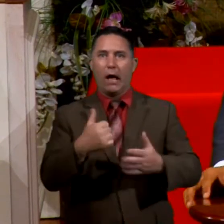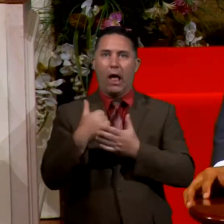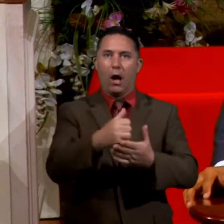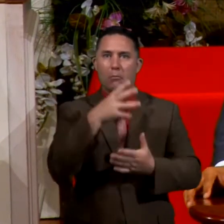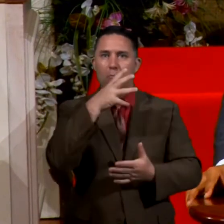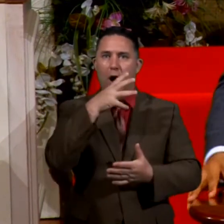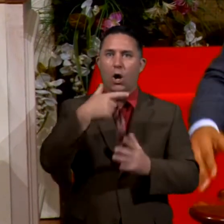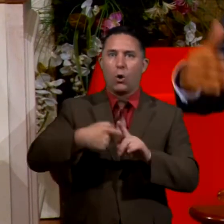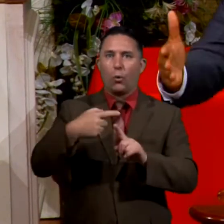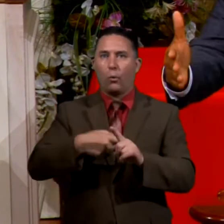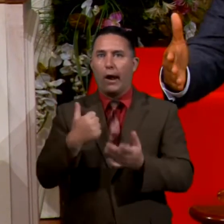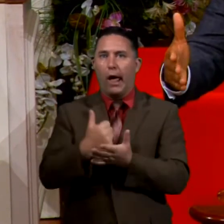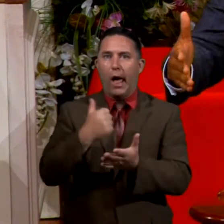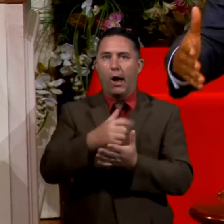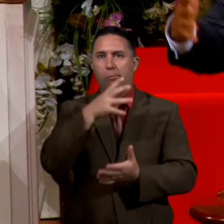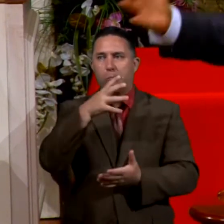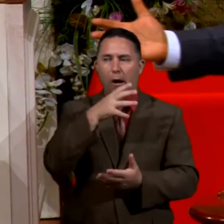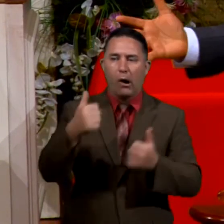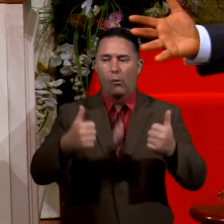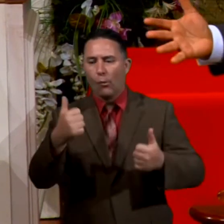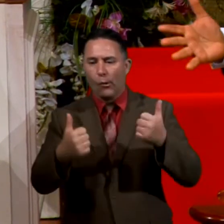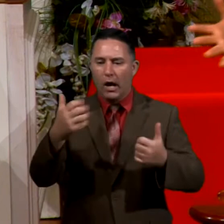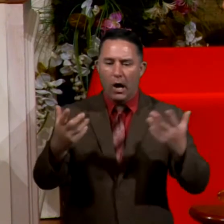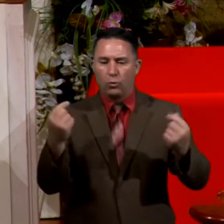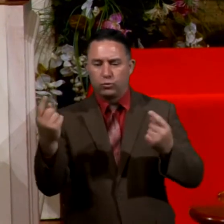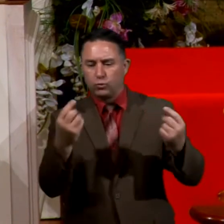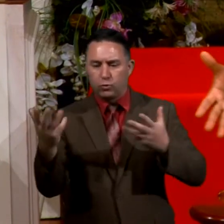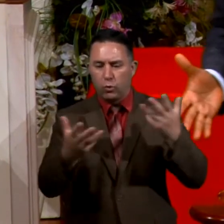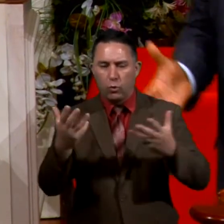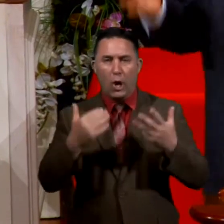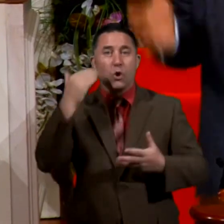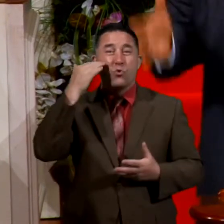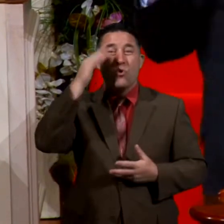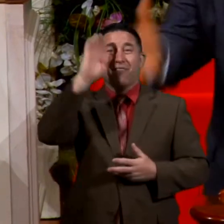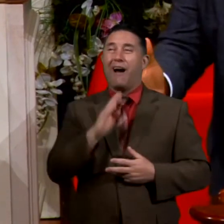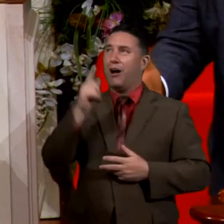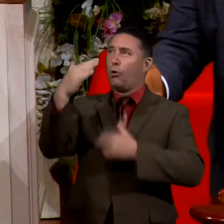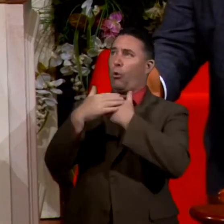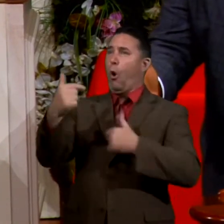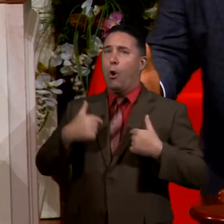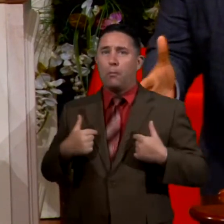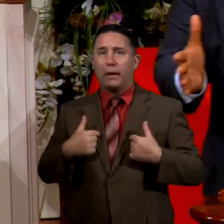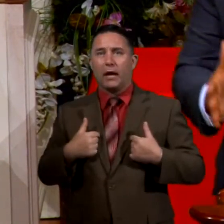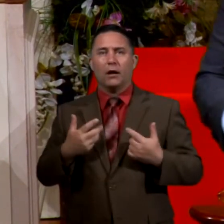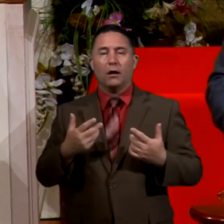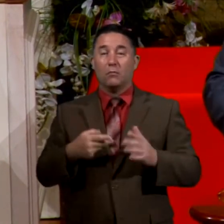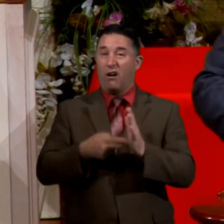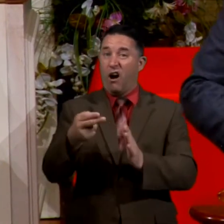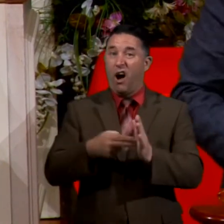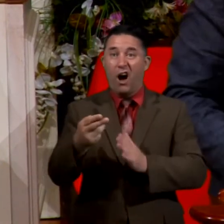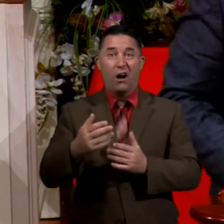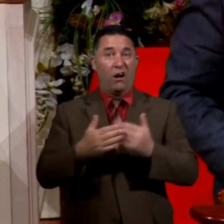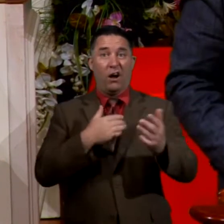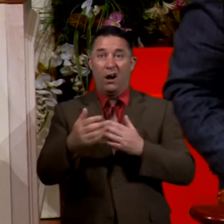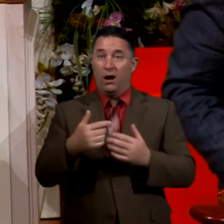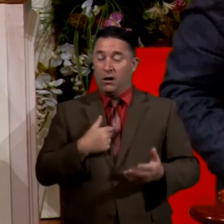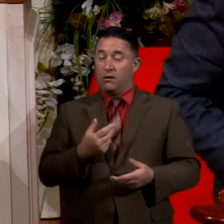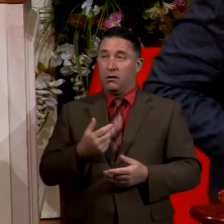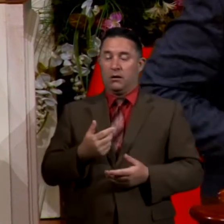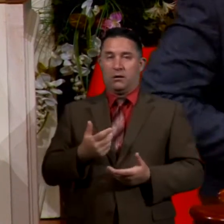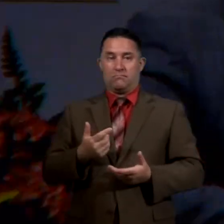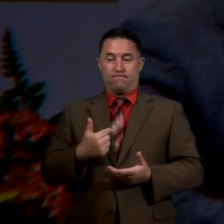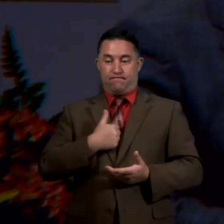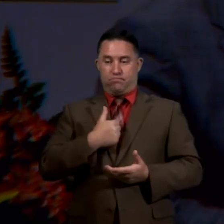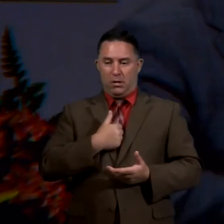my mother with rent and help her. I didn't know what to do. And all I knew is that God had called me. But to be honest, no matter how much I put a face